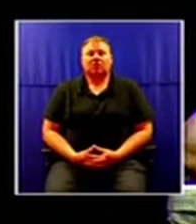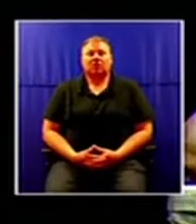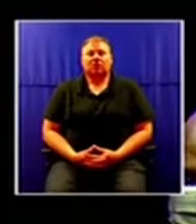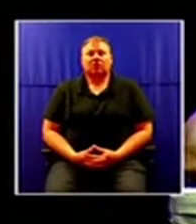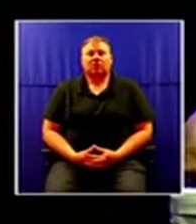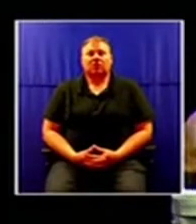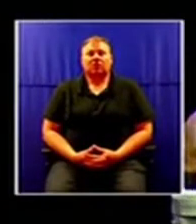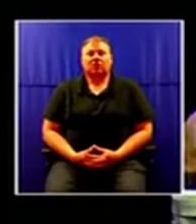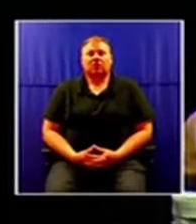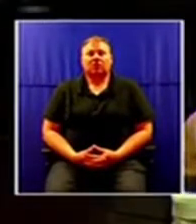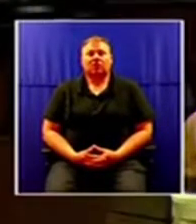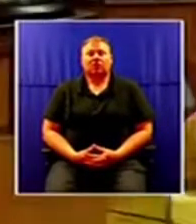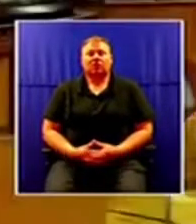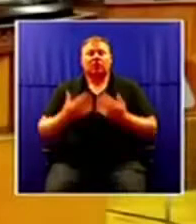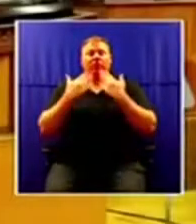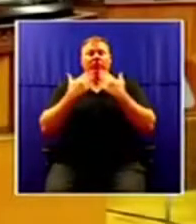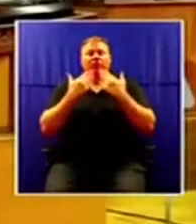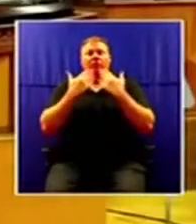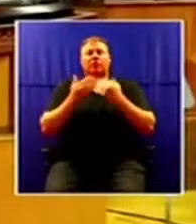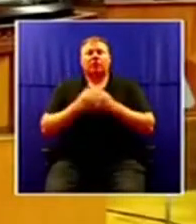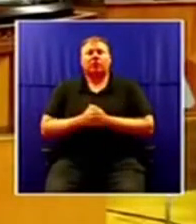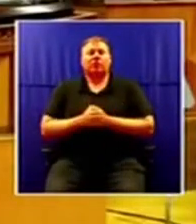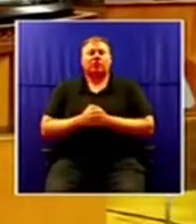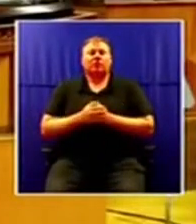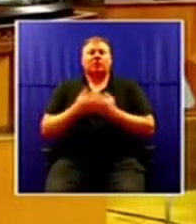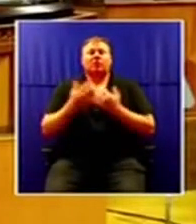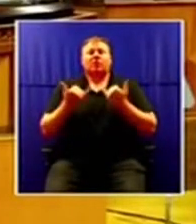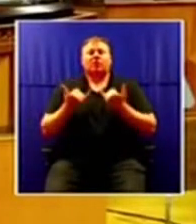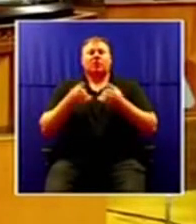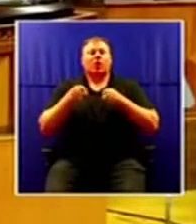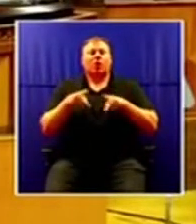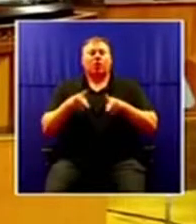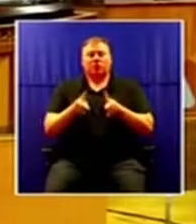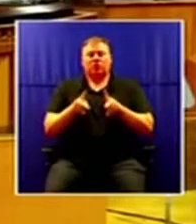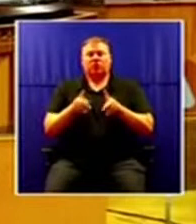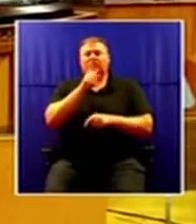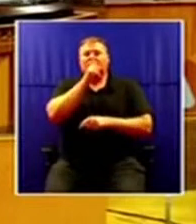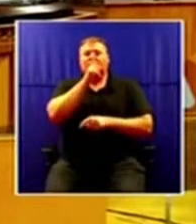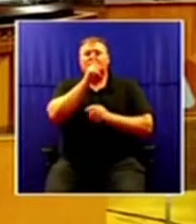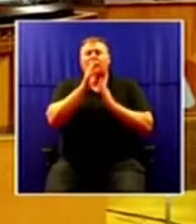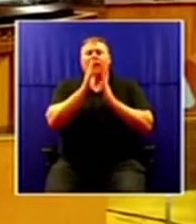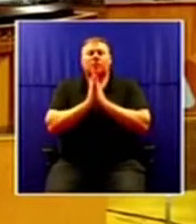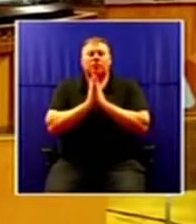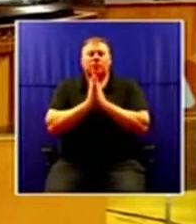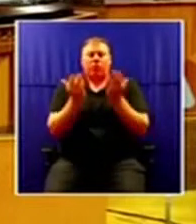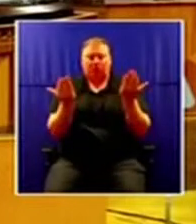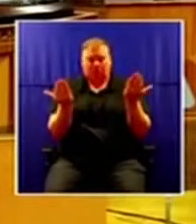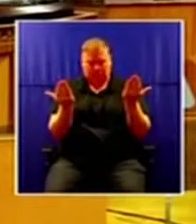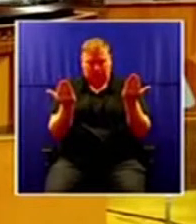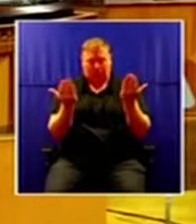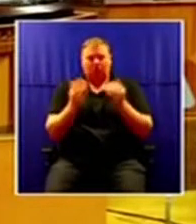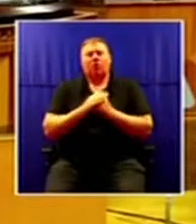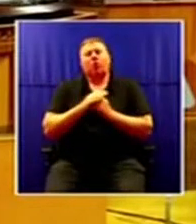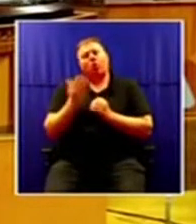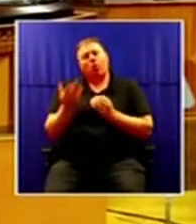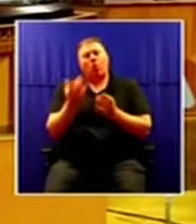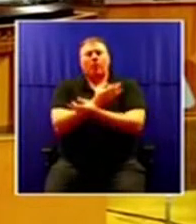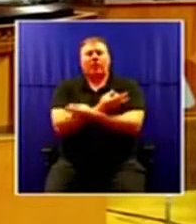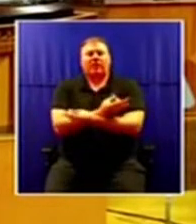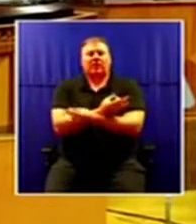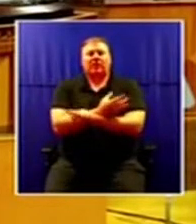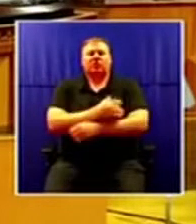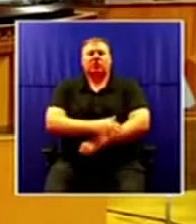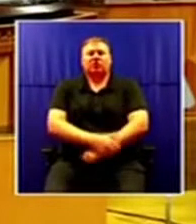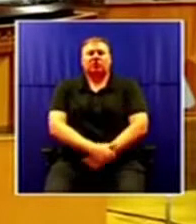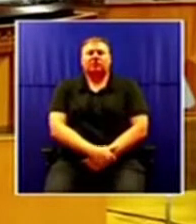Thank you very much. There will now be an opportunity for silent prayer or meditation.